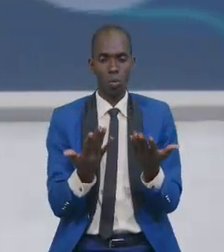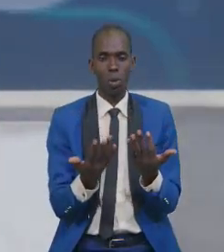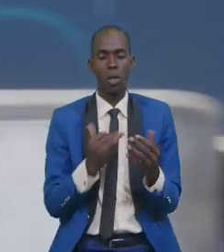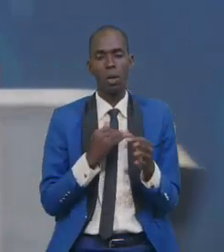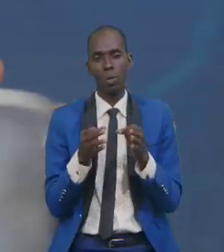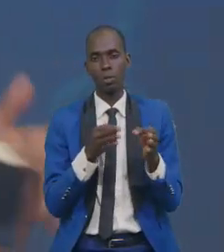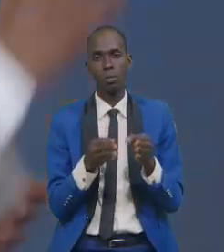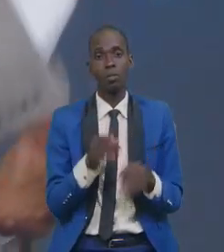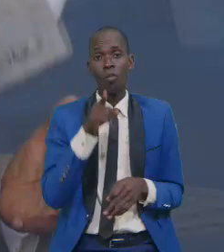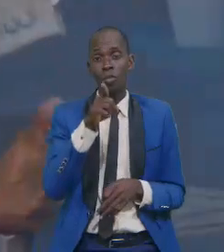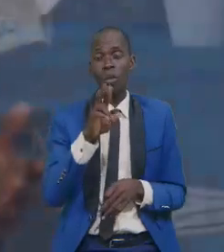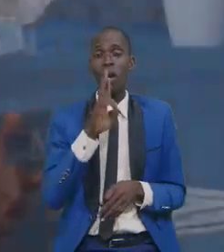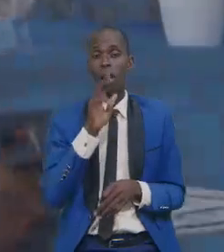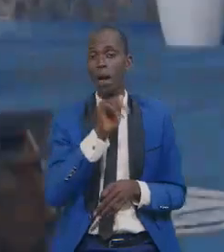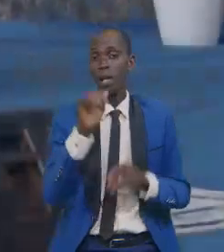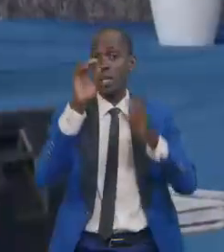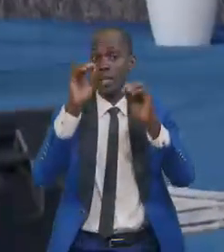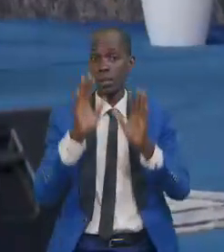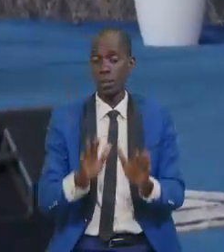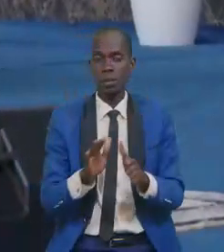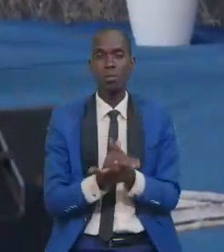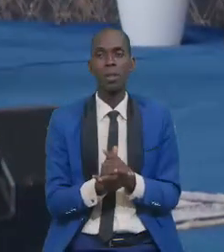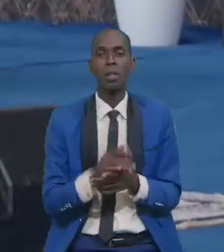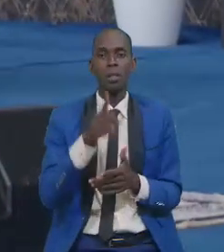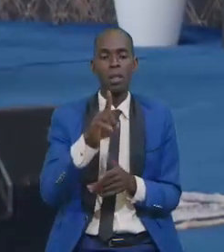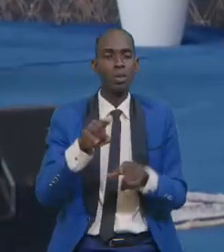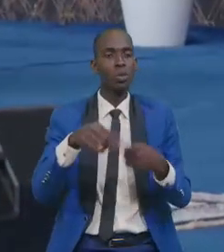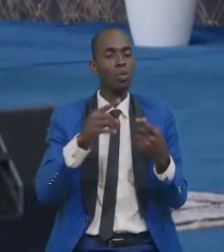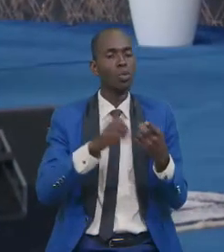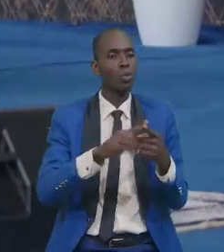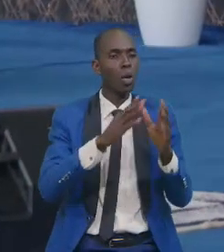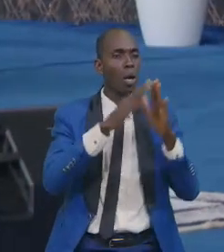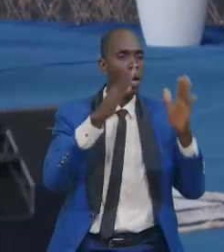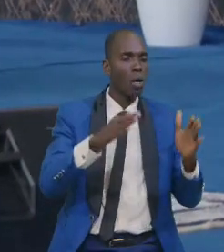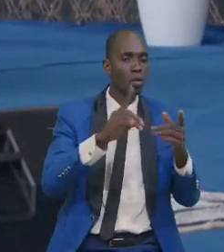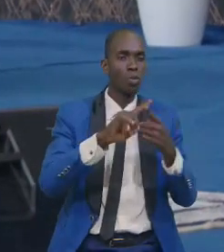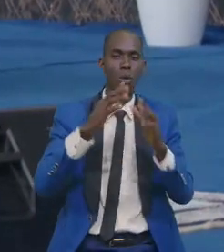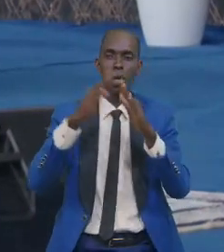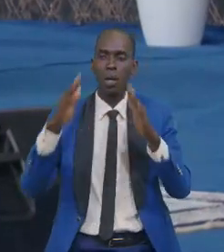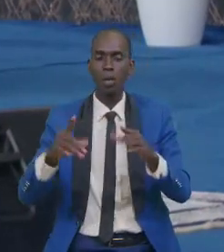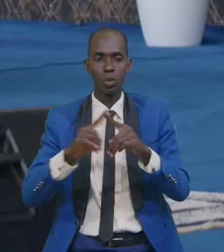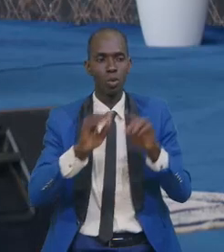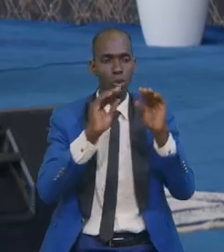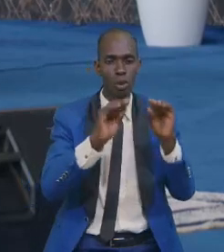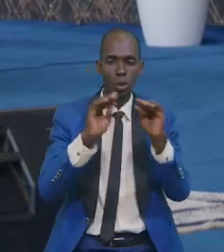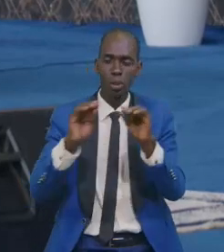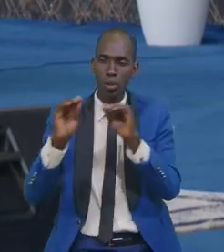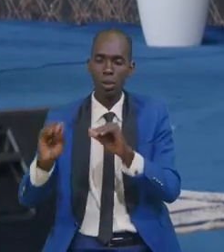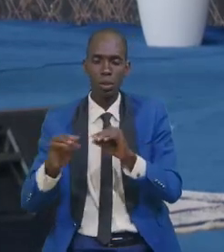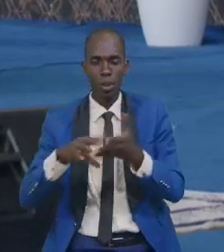teacher. And you go from house to teach these young